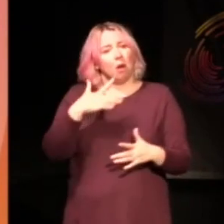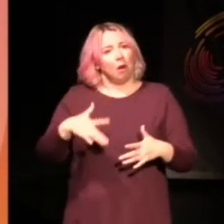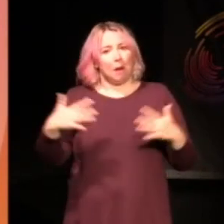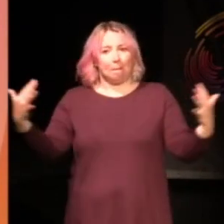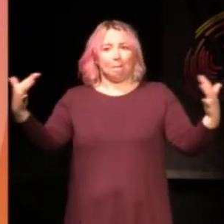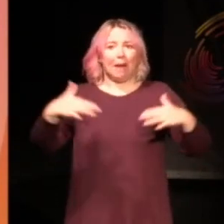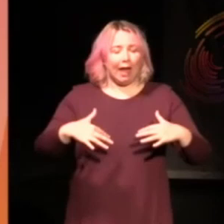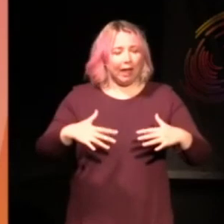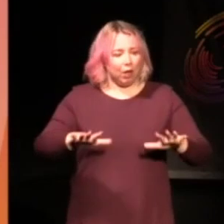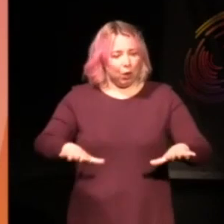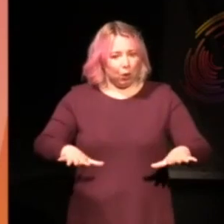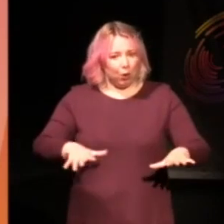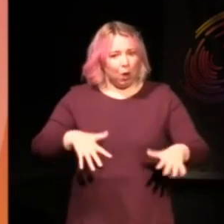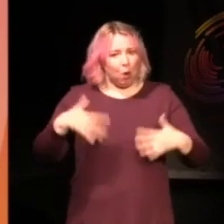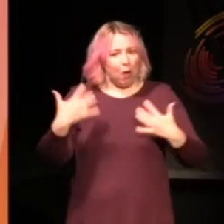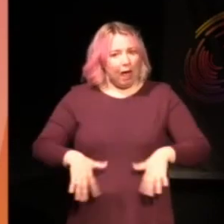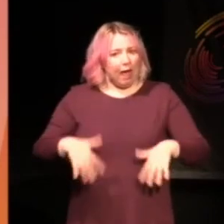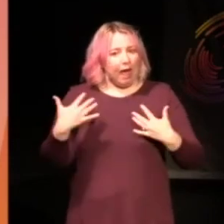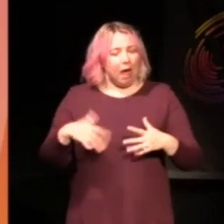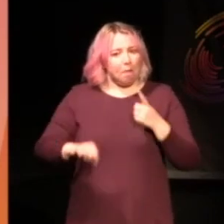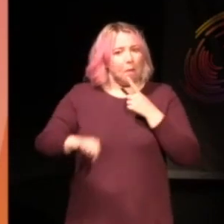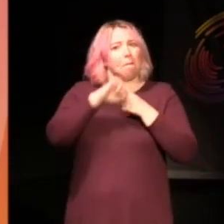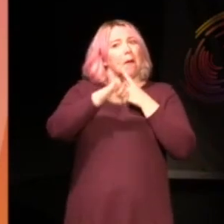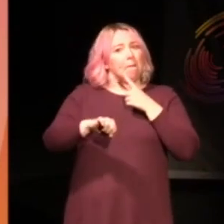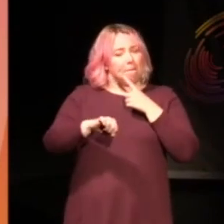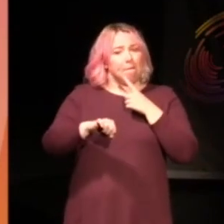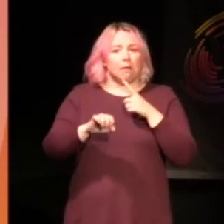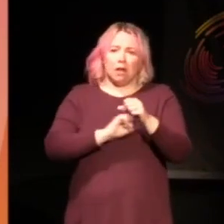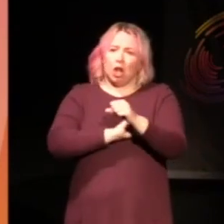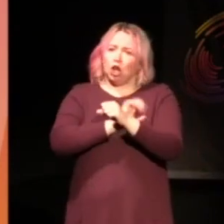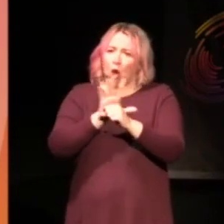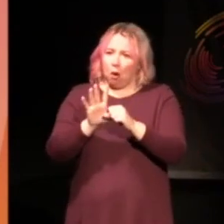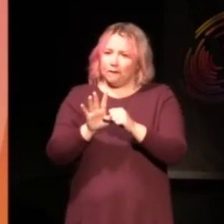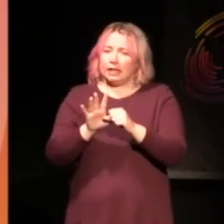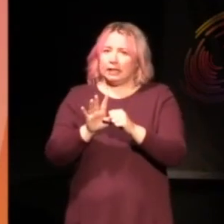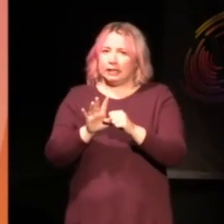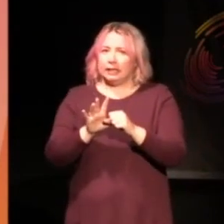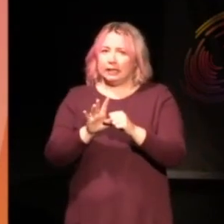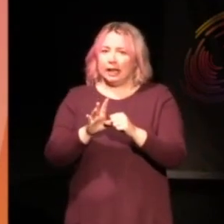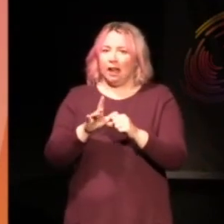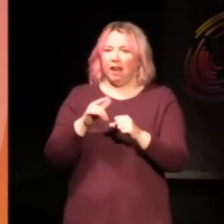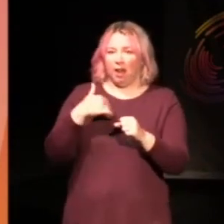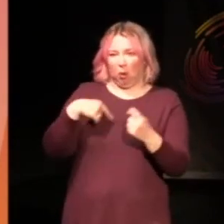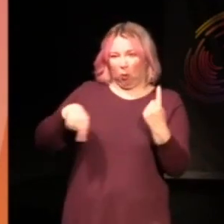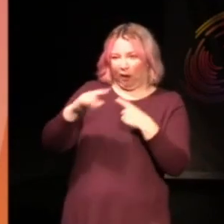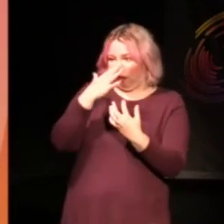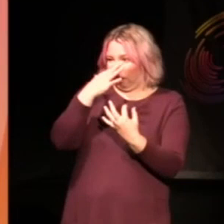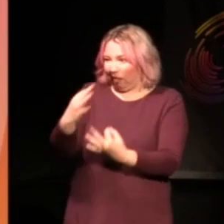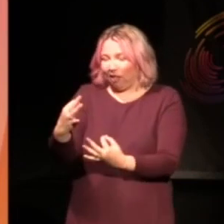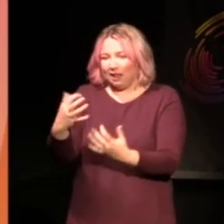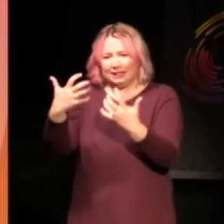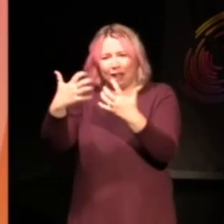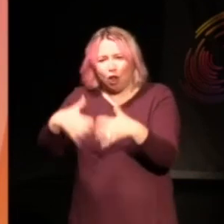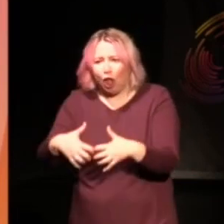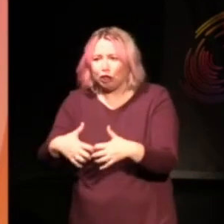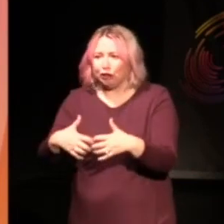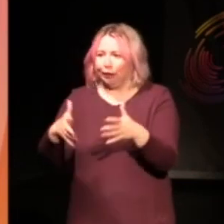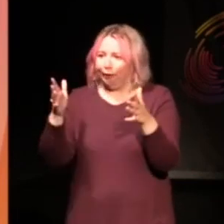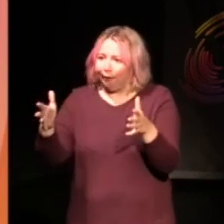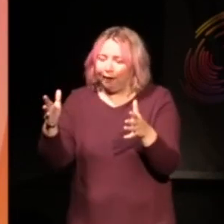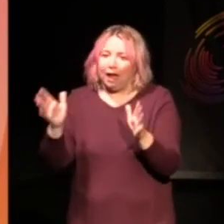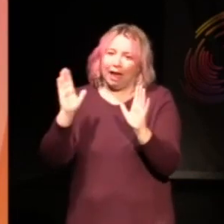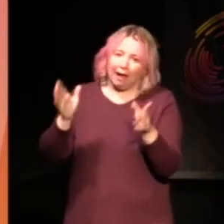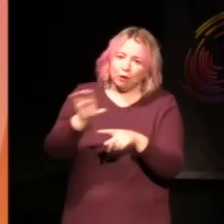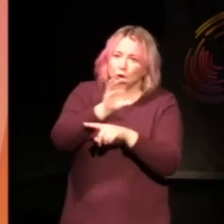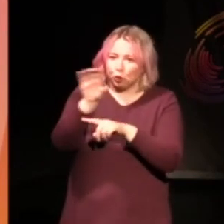again, but it's also very interesting at this point that COVID has sort of made us use technology in many positive ways, because the festival